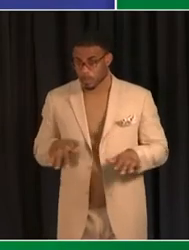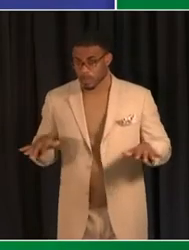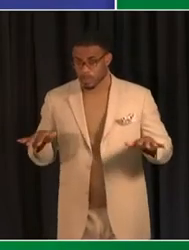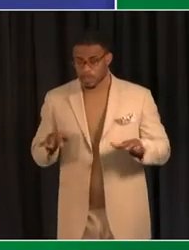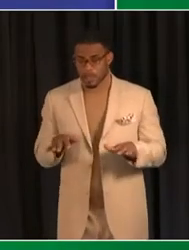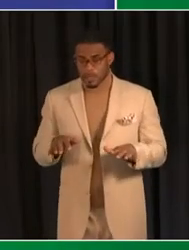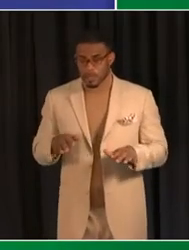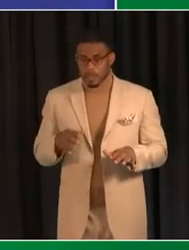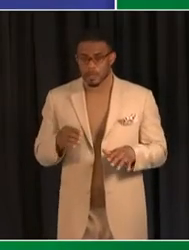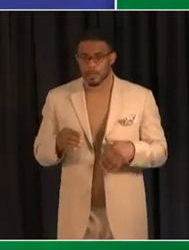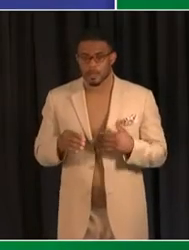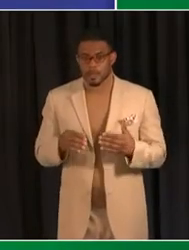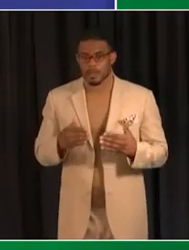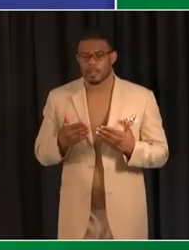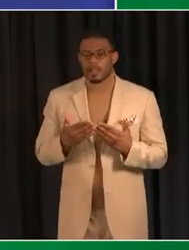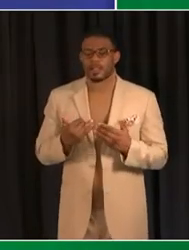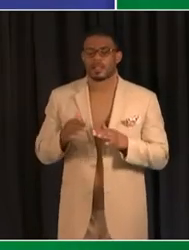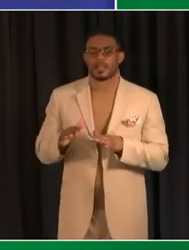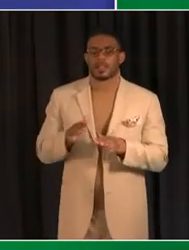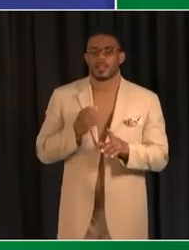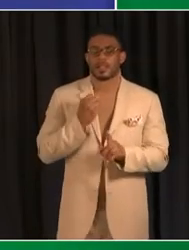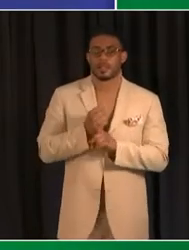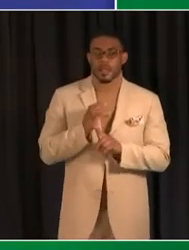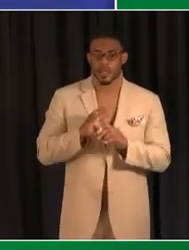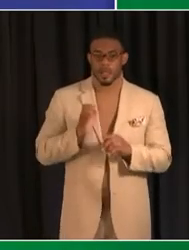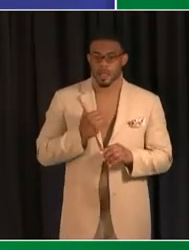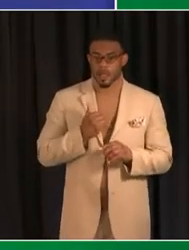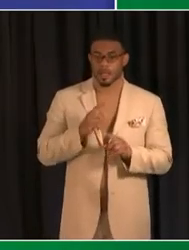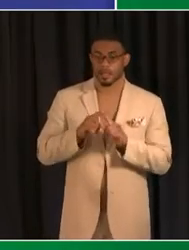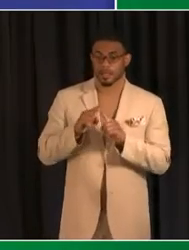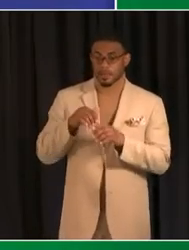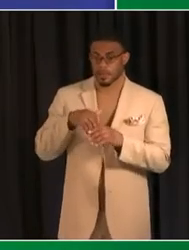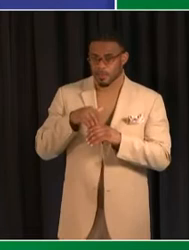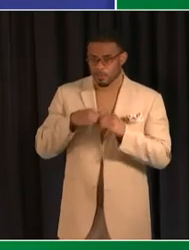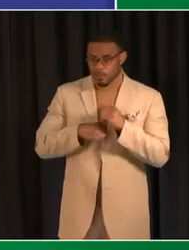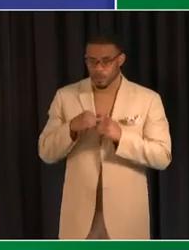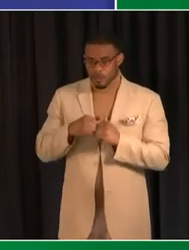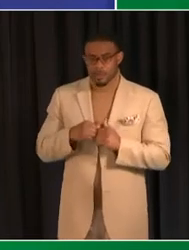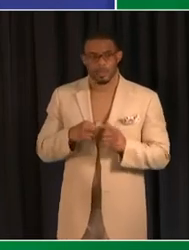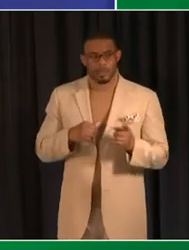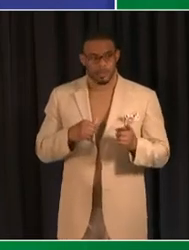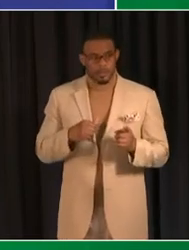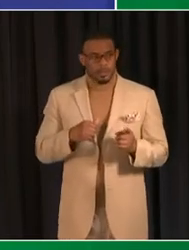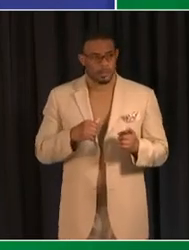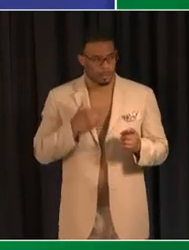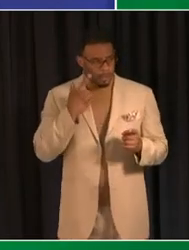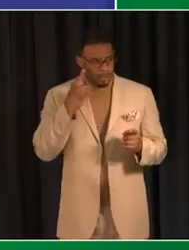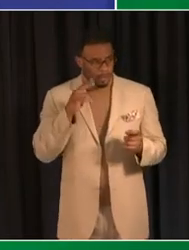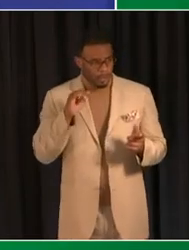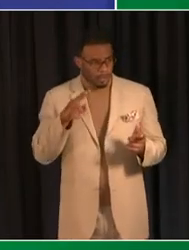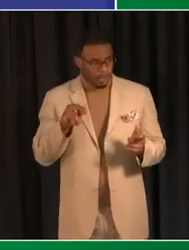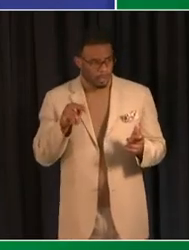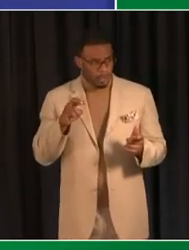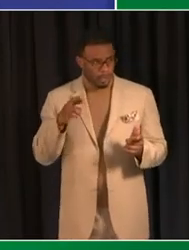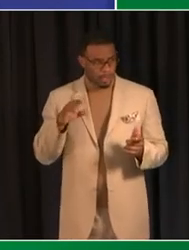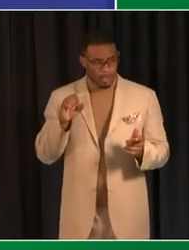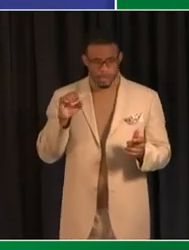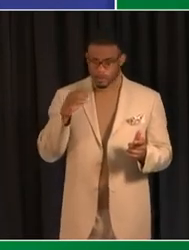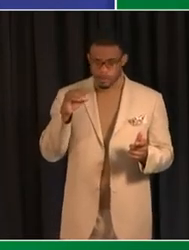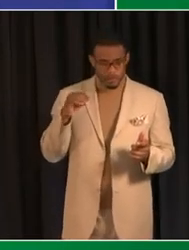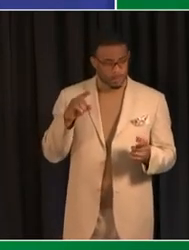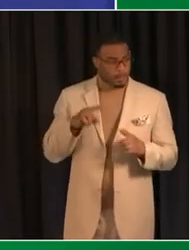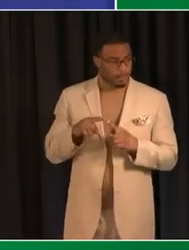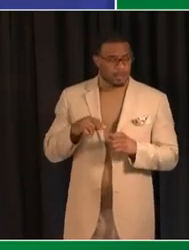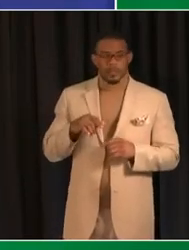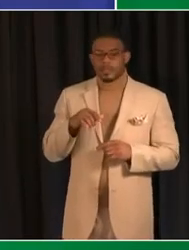can spread out and ease the impacts on our different infrastructures? Okay. I saw Allison and Chris shaking their